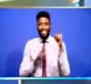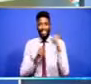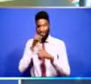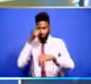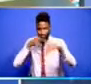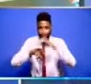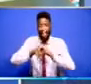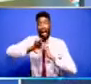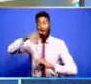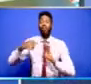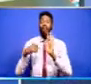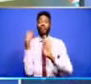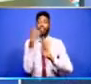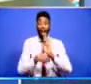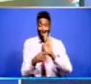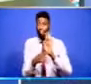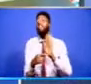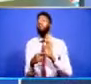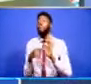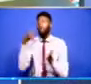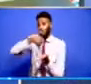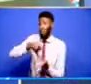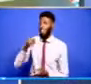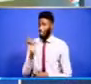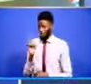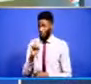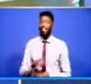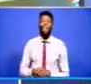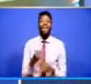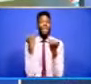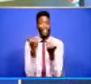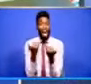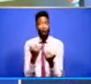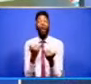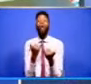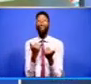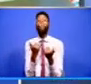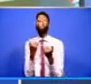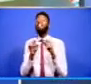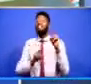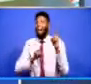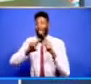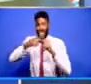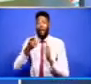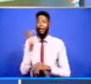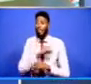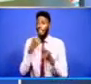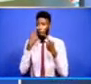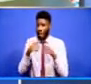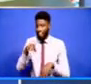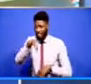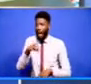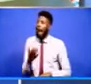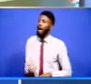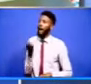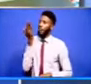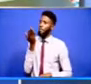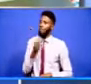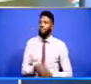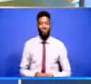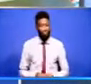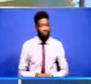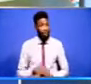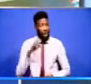Zoned area, among them Nairobi, has kicked off in earnest, though with hiked fares. A spot check by KBC Channel 1